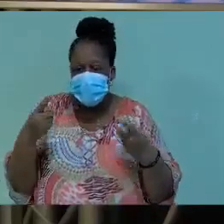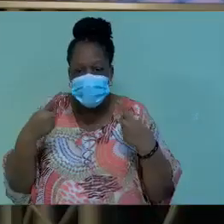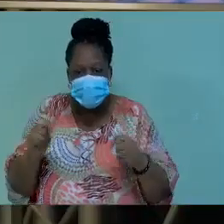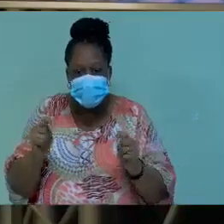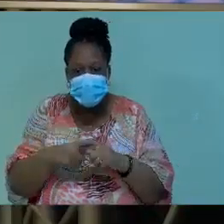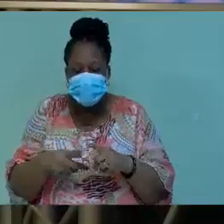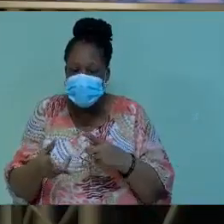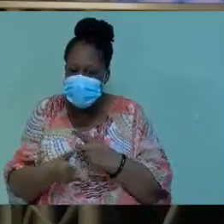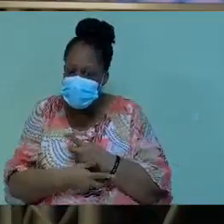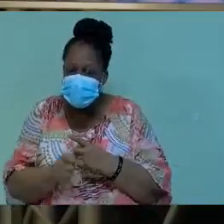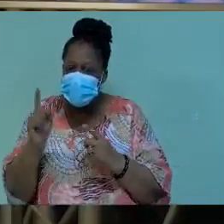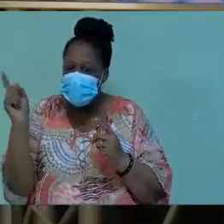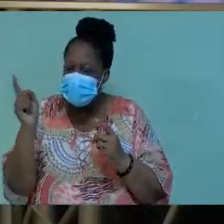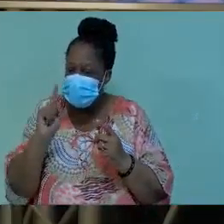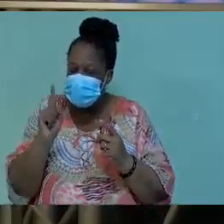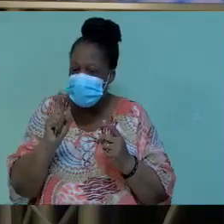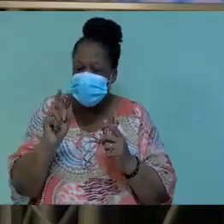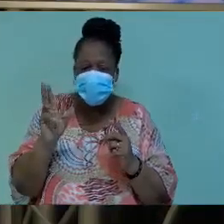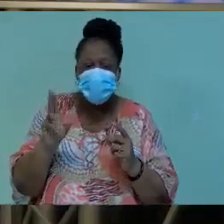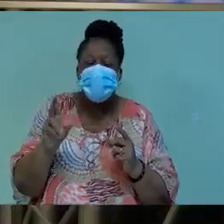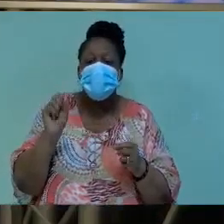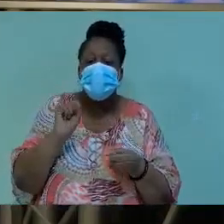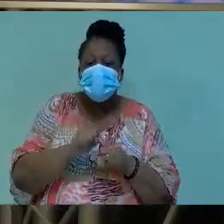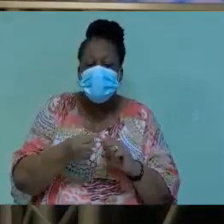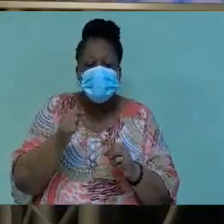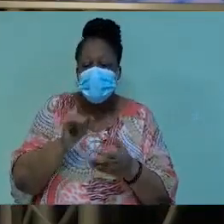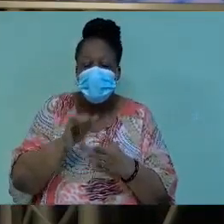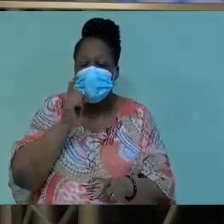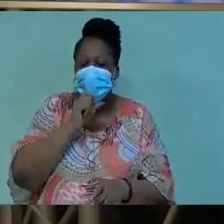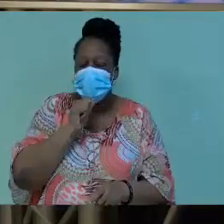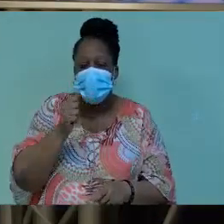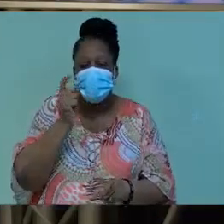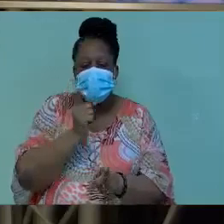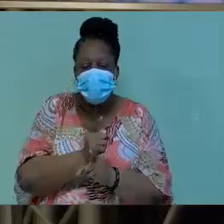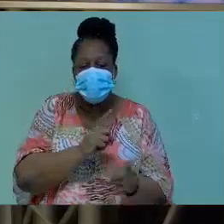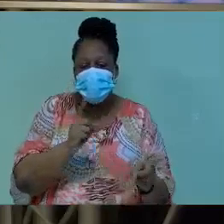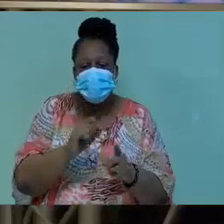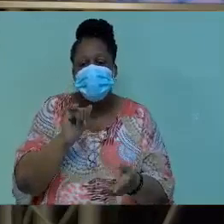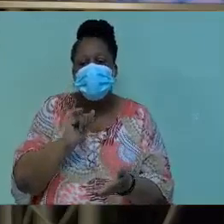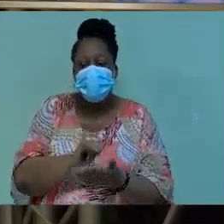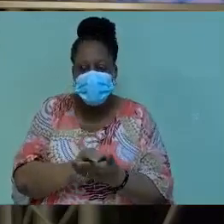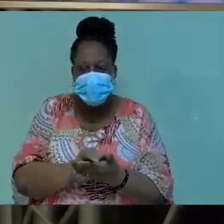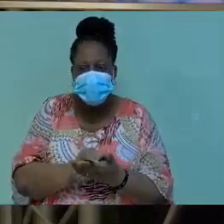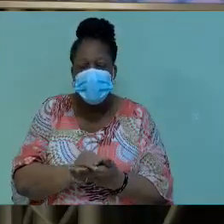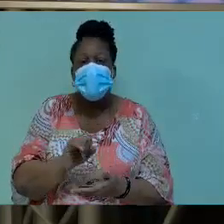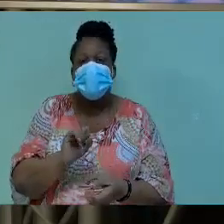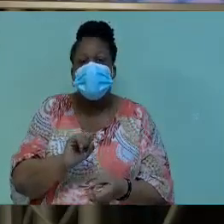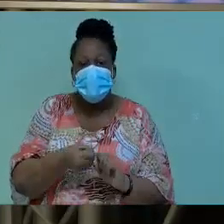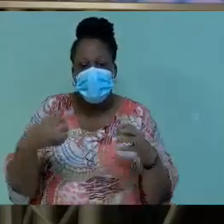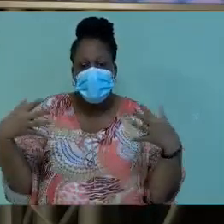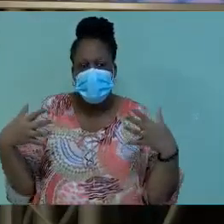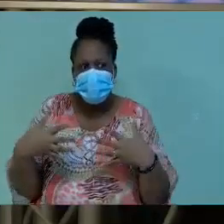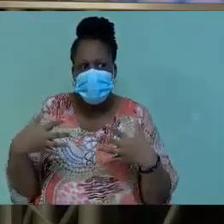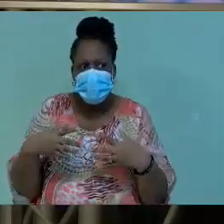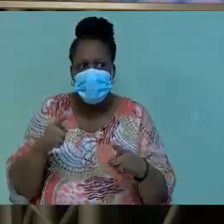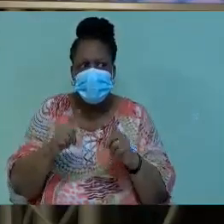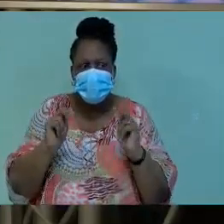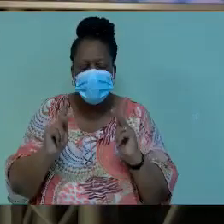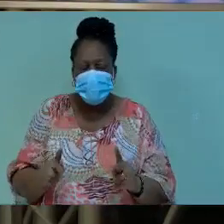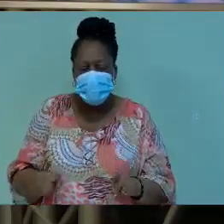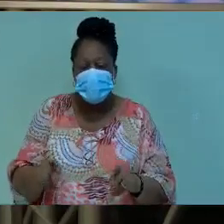You know, it's very, very scary. And it is not right to be doing that. And it's people need to